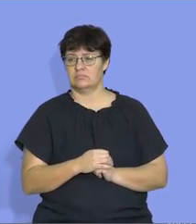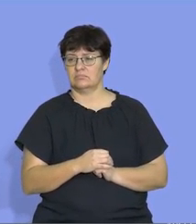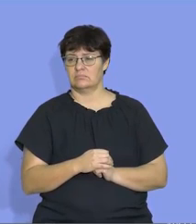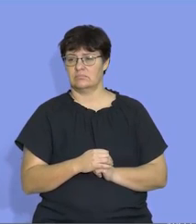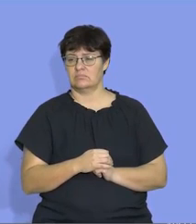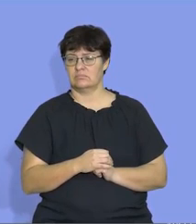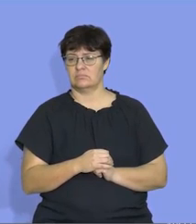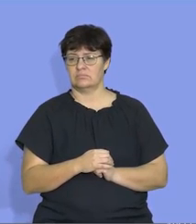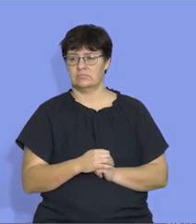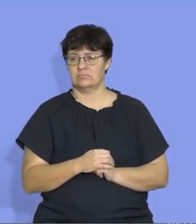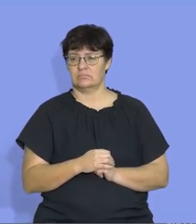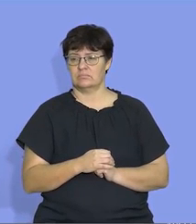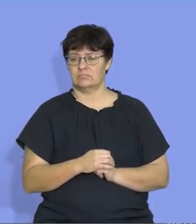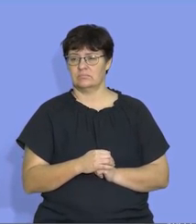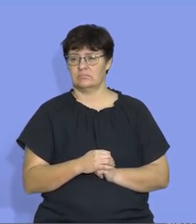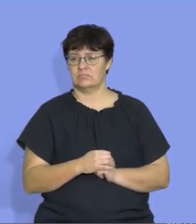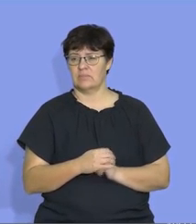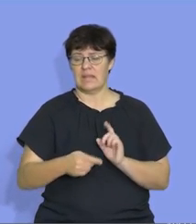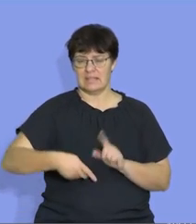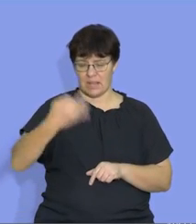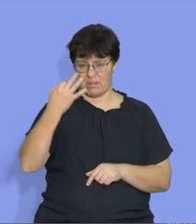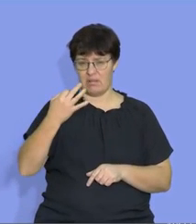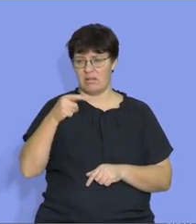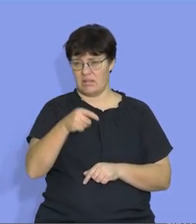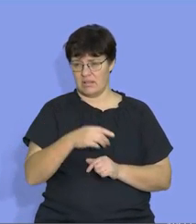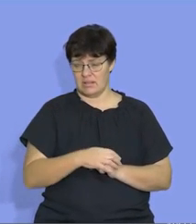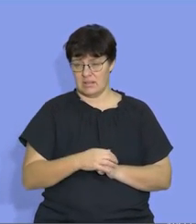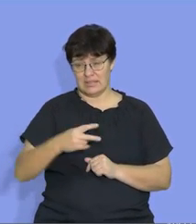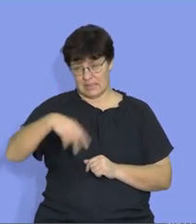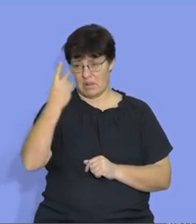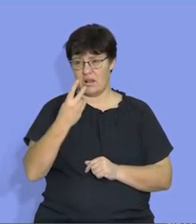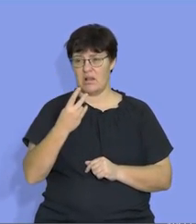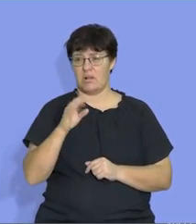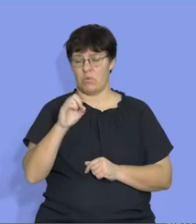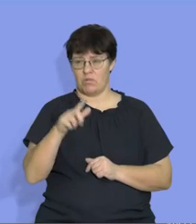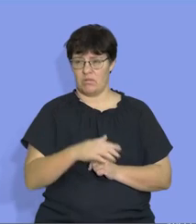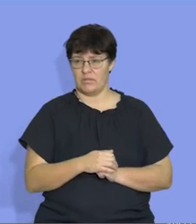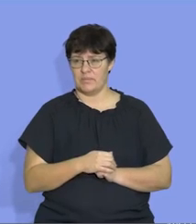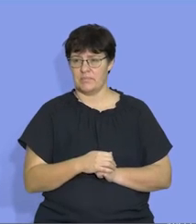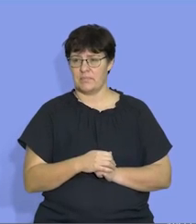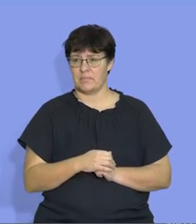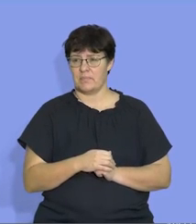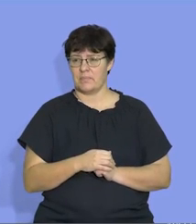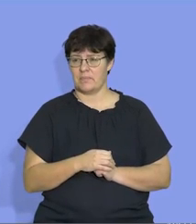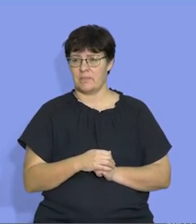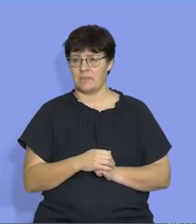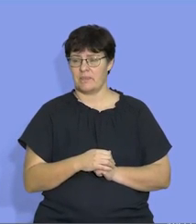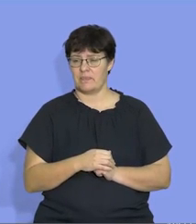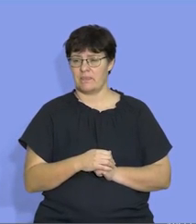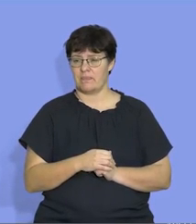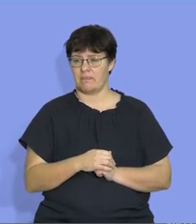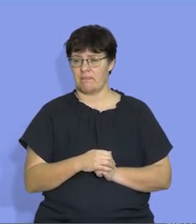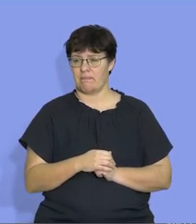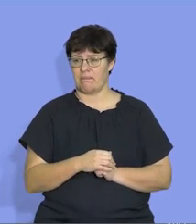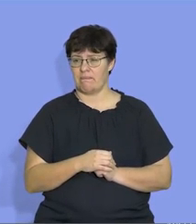okay, which is double the number of moles of barium hydroxide, okay, minus 3, okay. Okay, we close